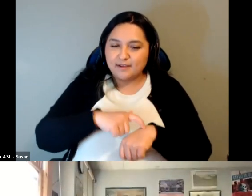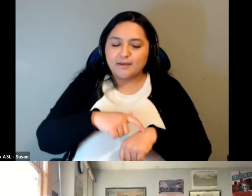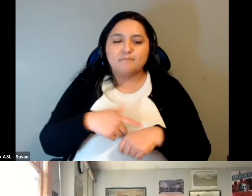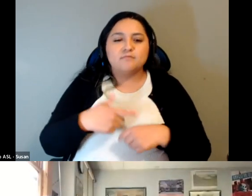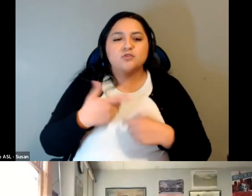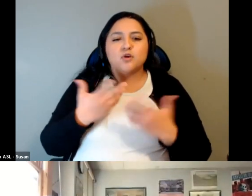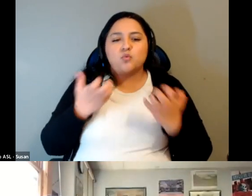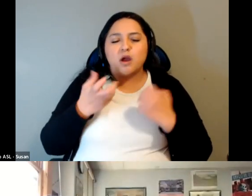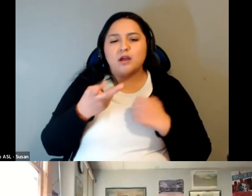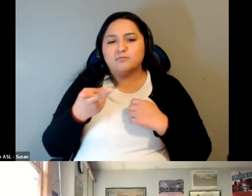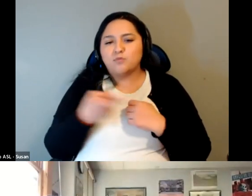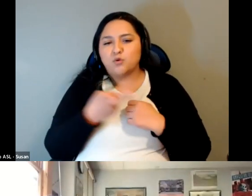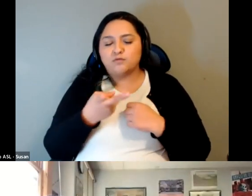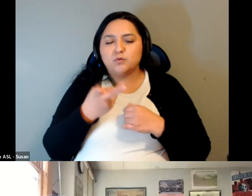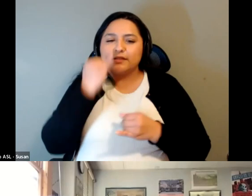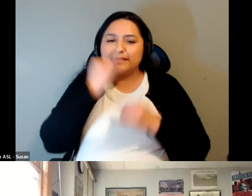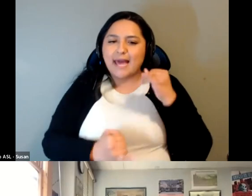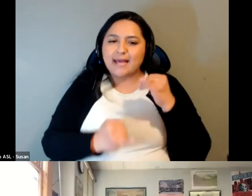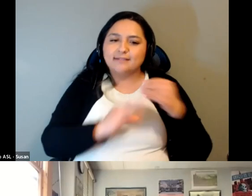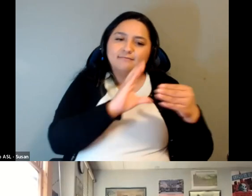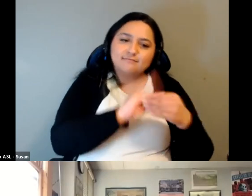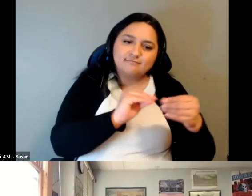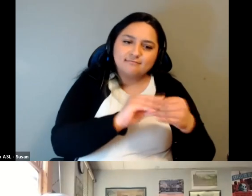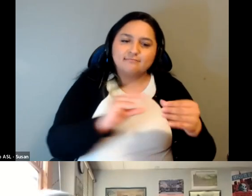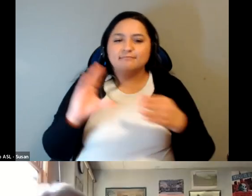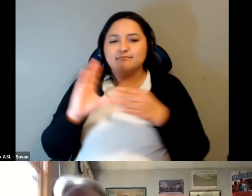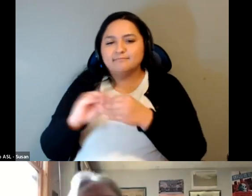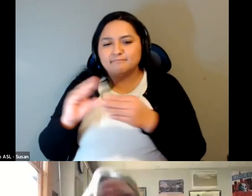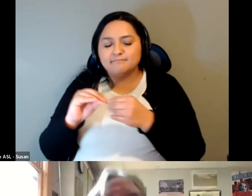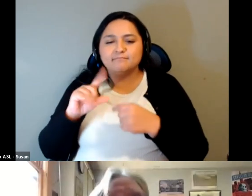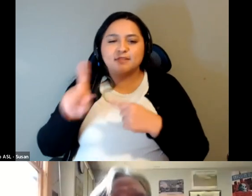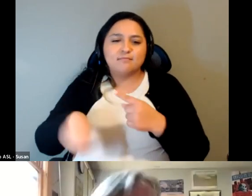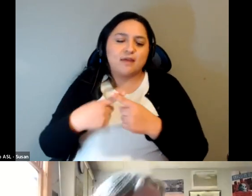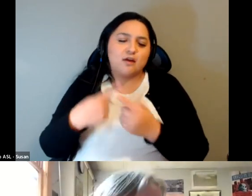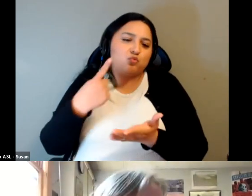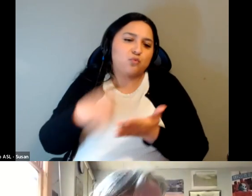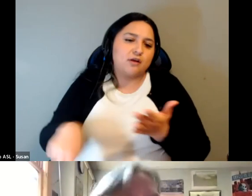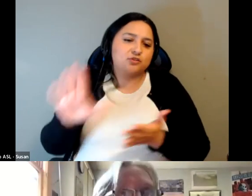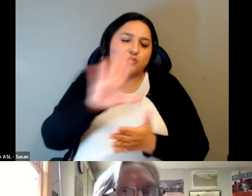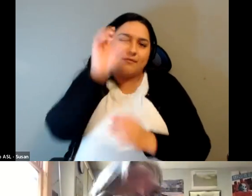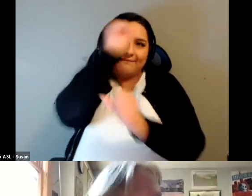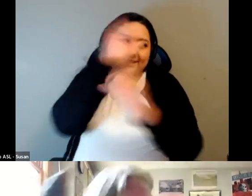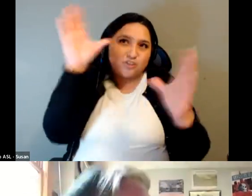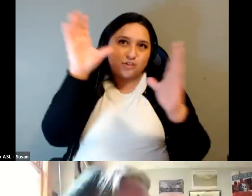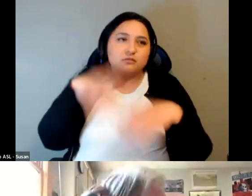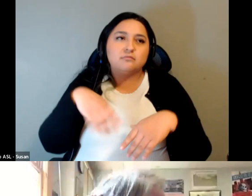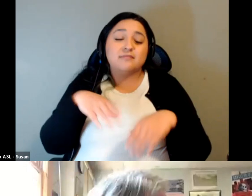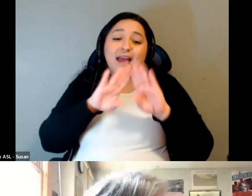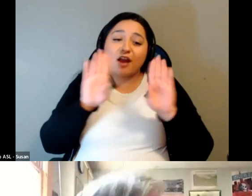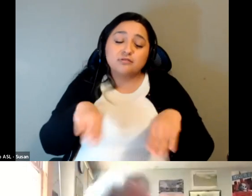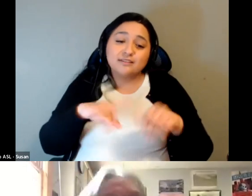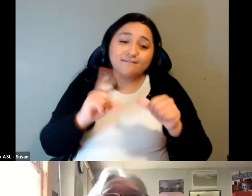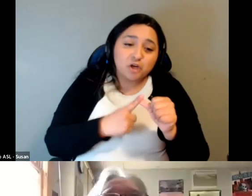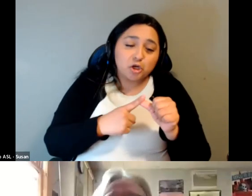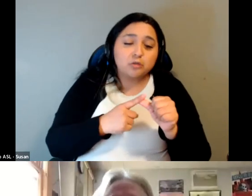a vision for housing that can include housing first and maybe beyond housing first. But before I